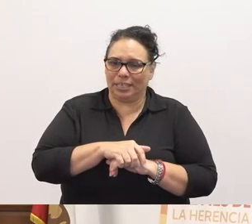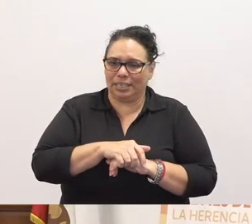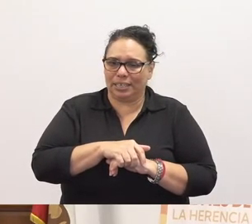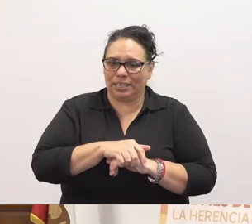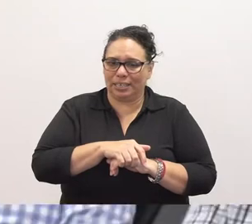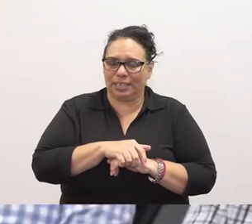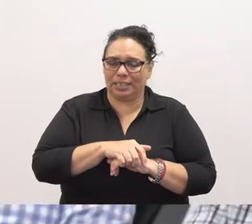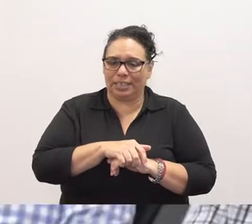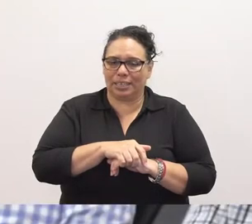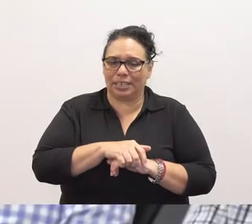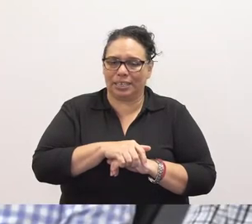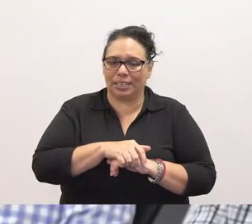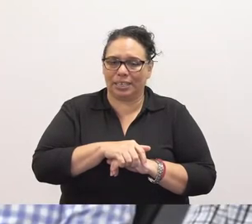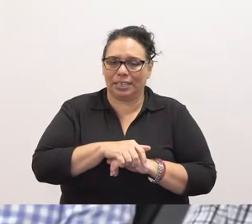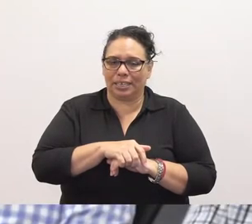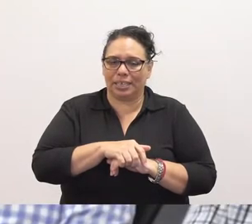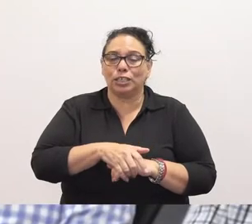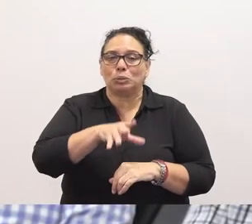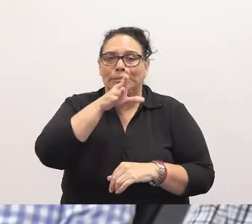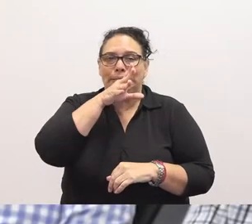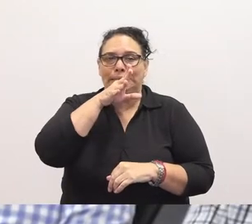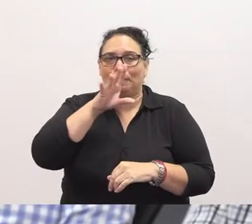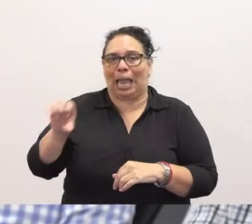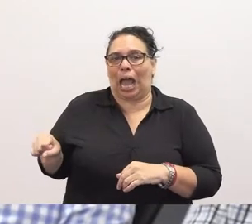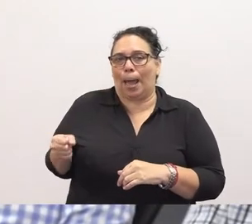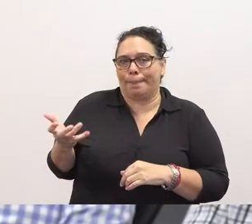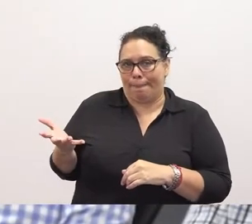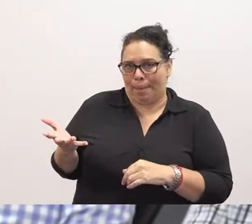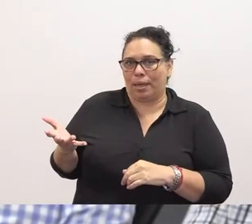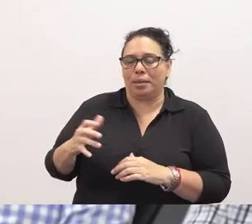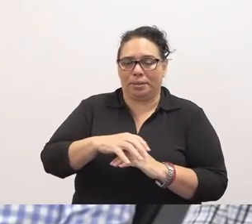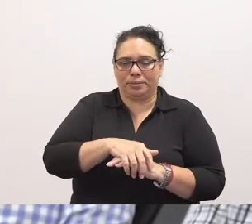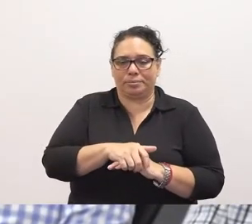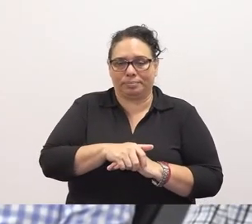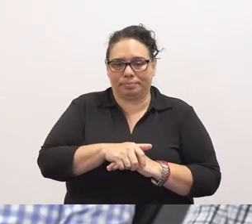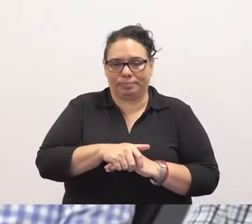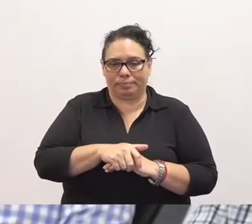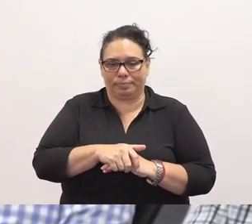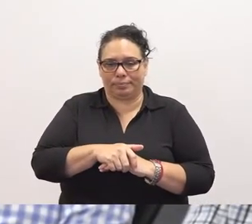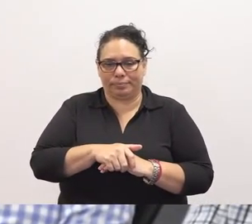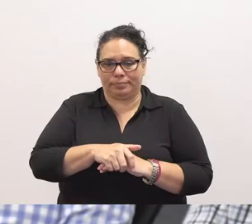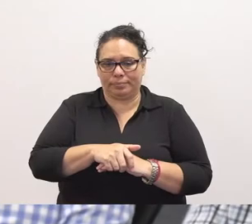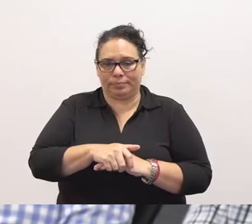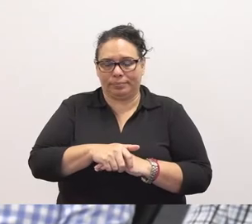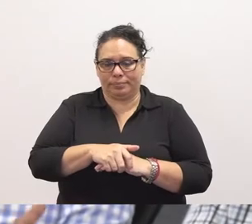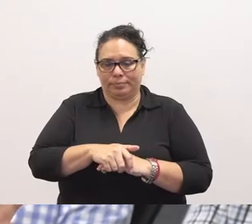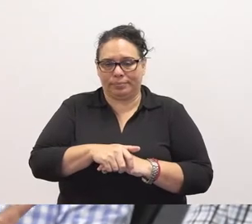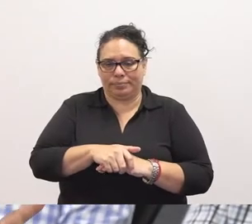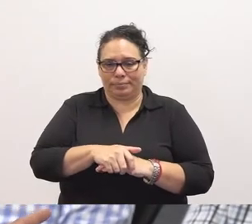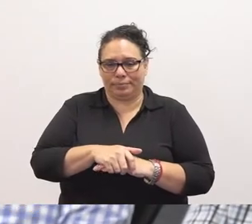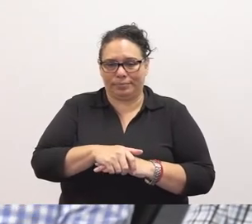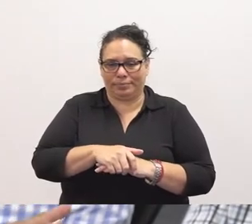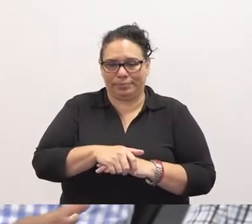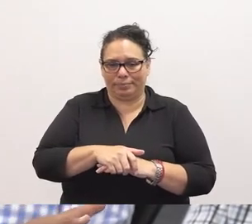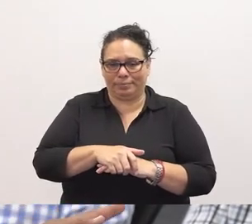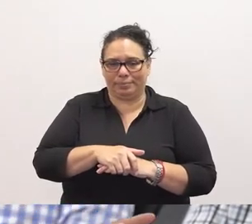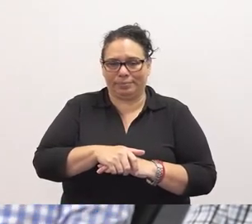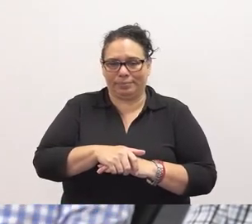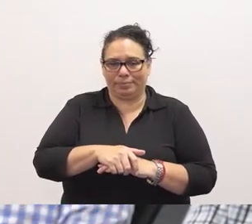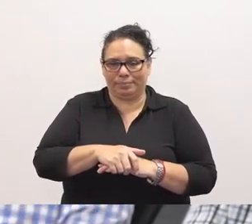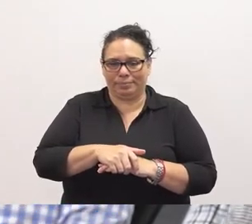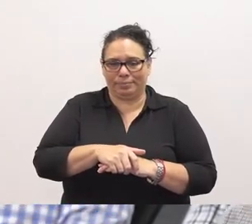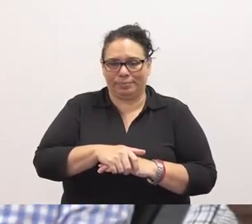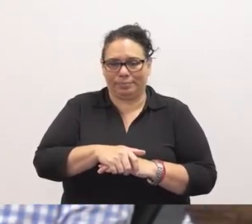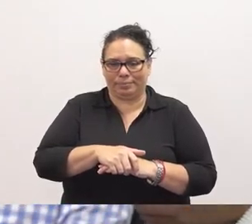Khom chang ye che khmai ban pu khom srul pisa khmai ai oba pai che khmai